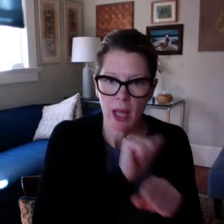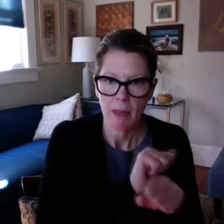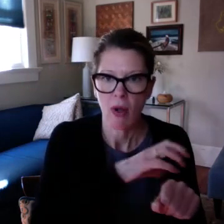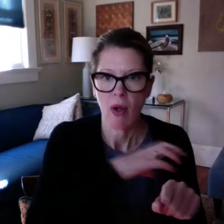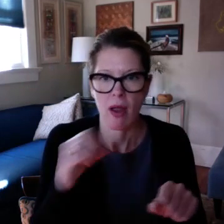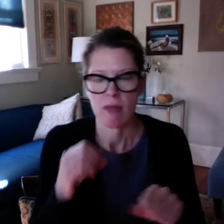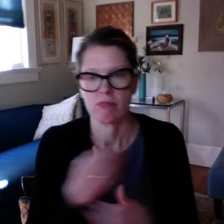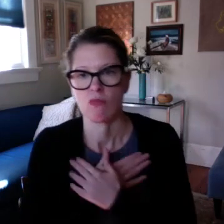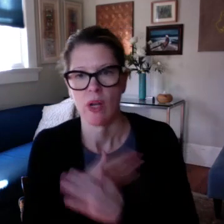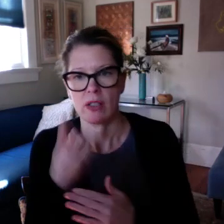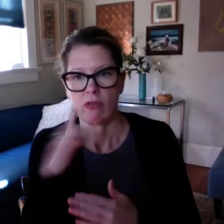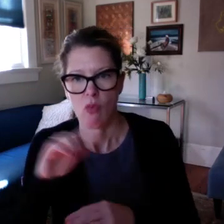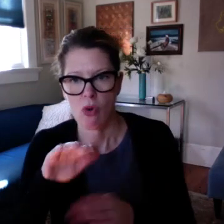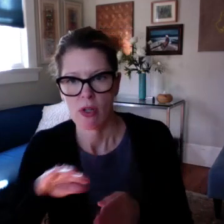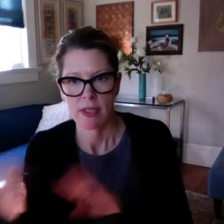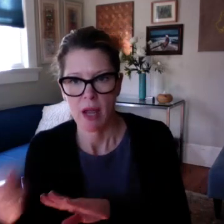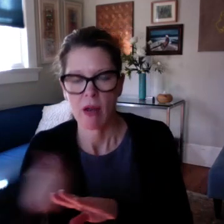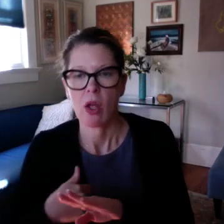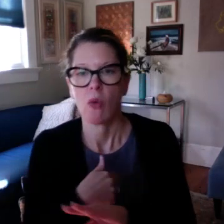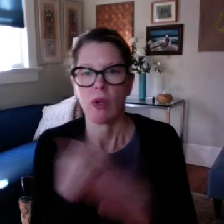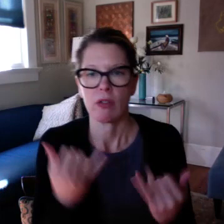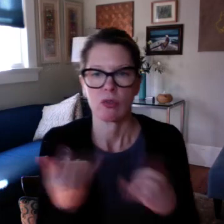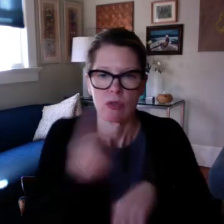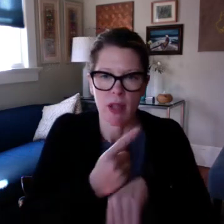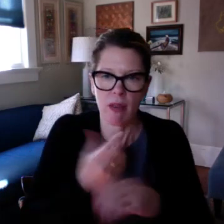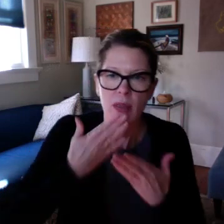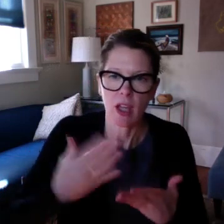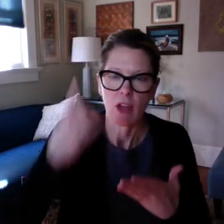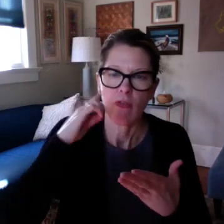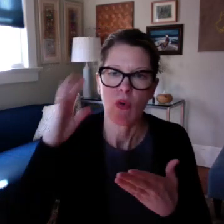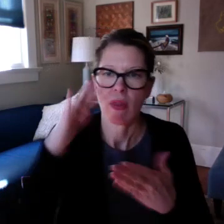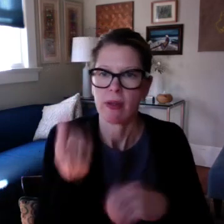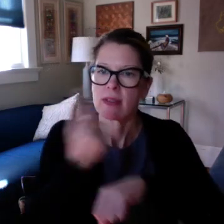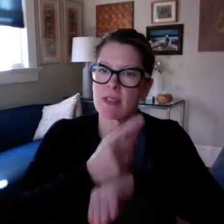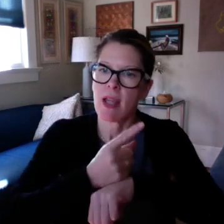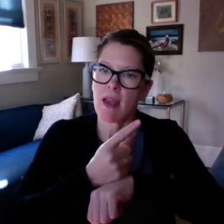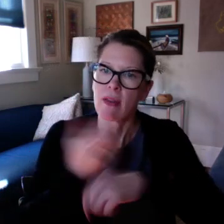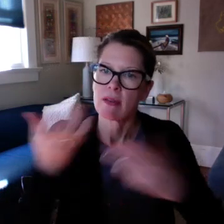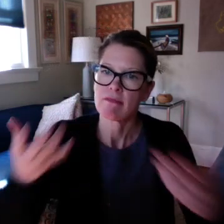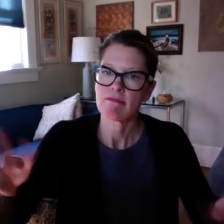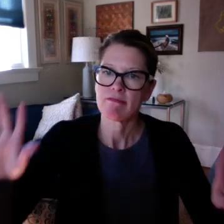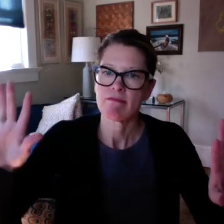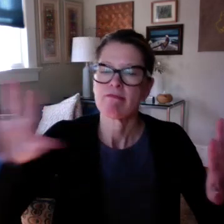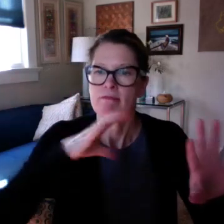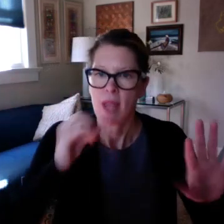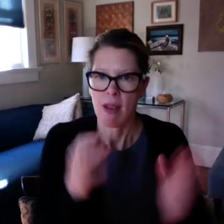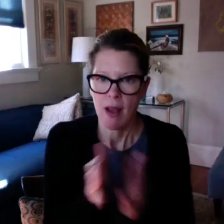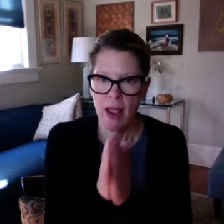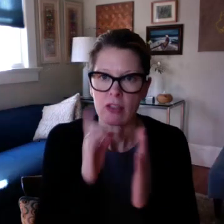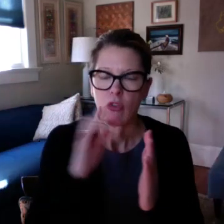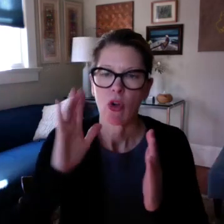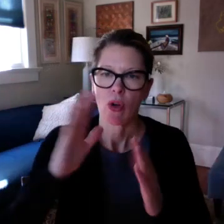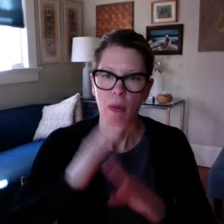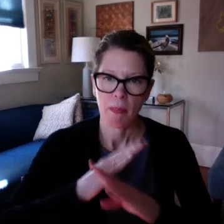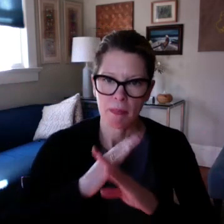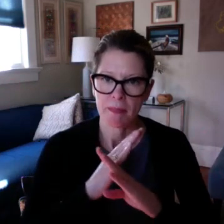of the dead, we thank you for the blessings of the day that is past, and humbly ask for your protection through the